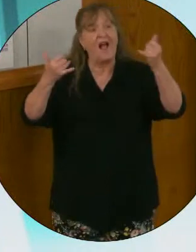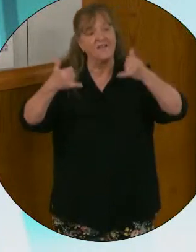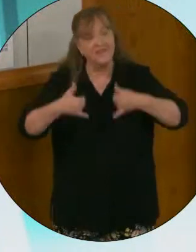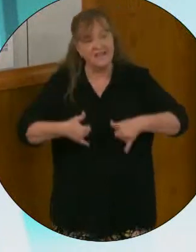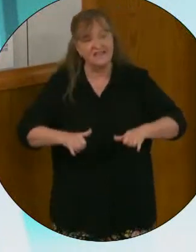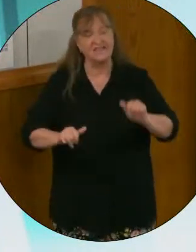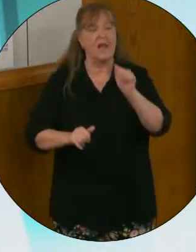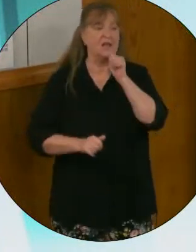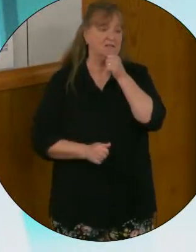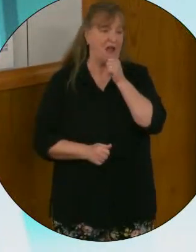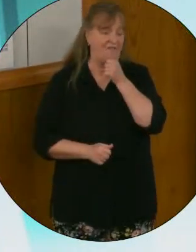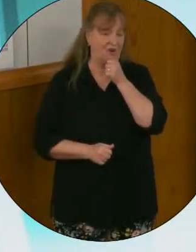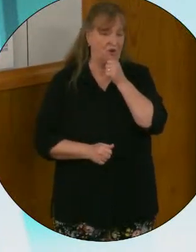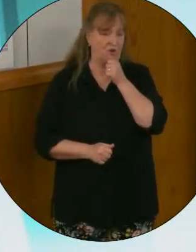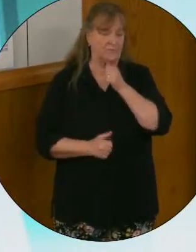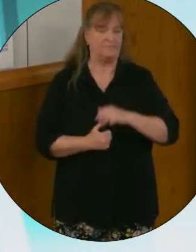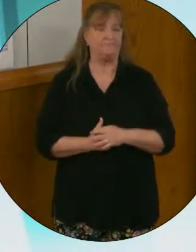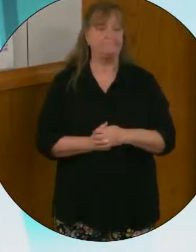still suffered.